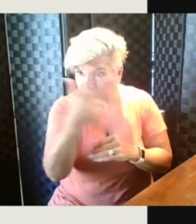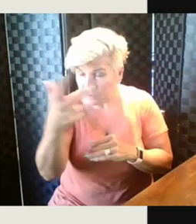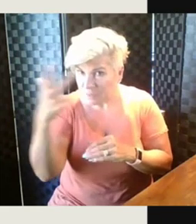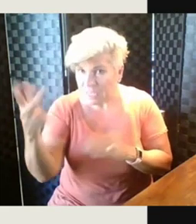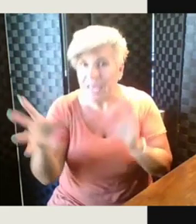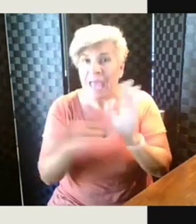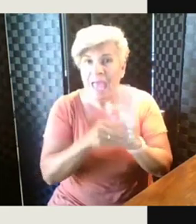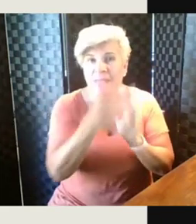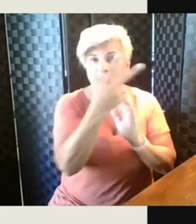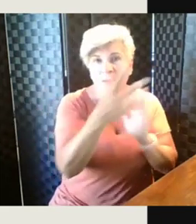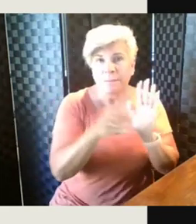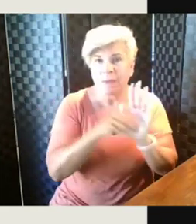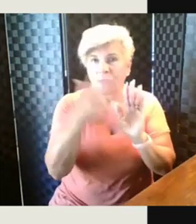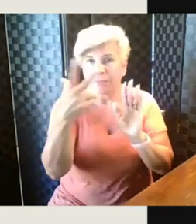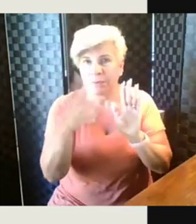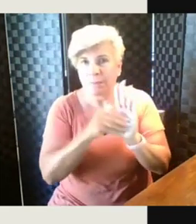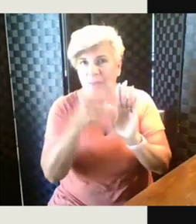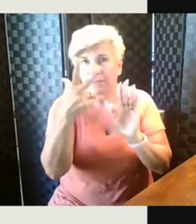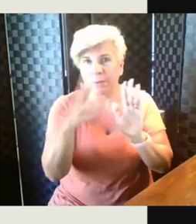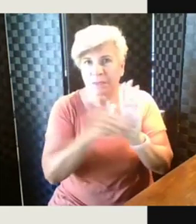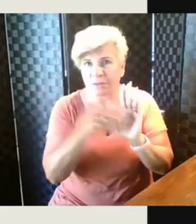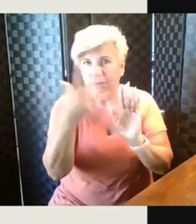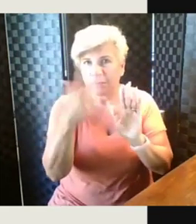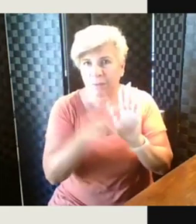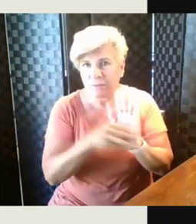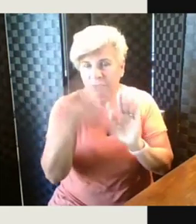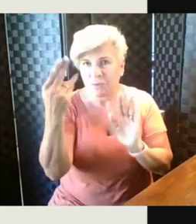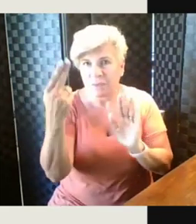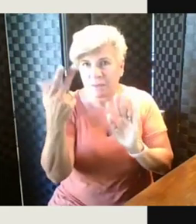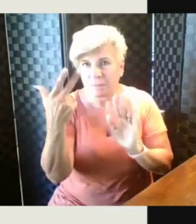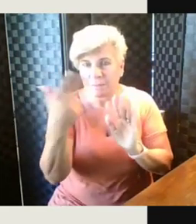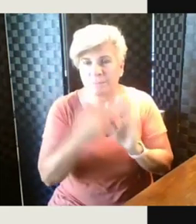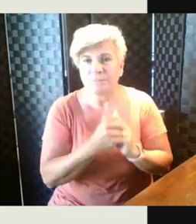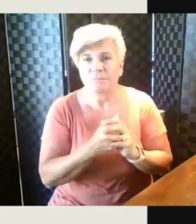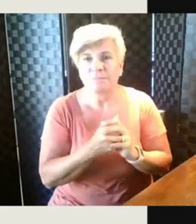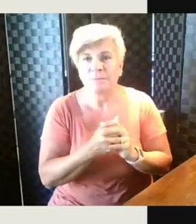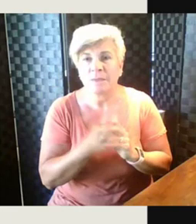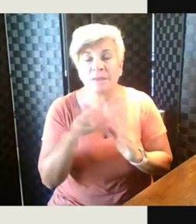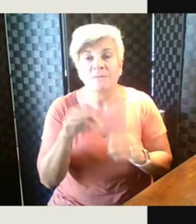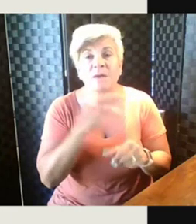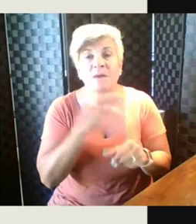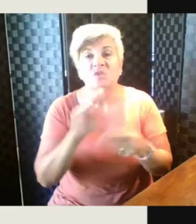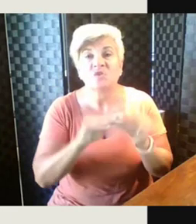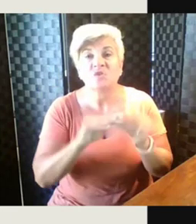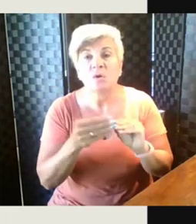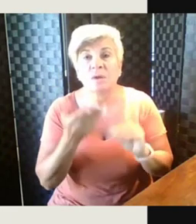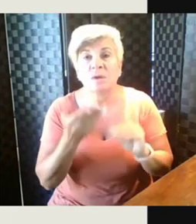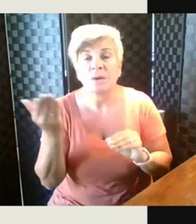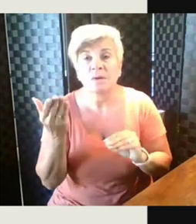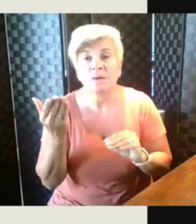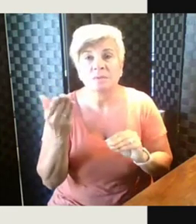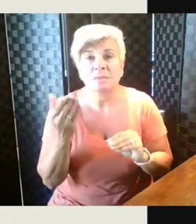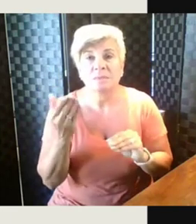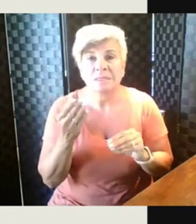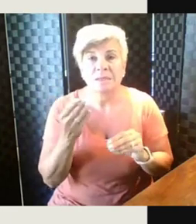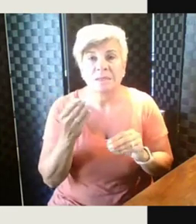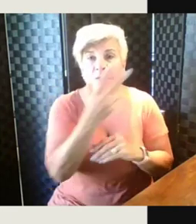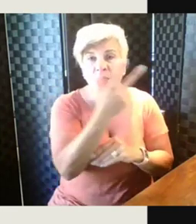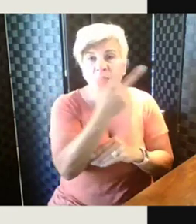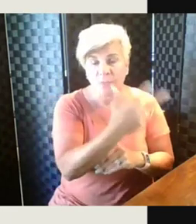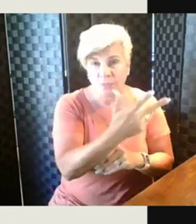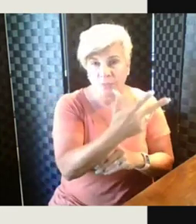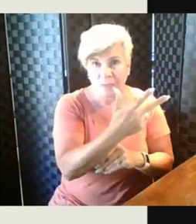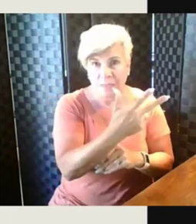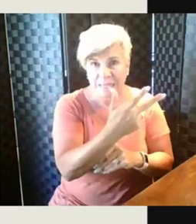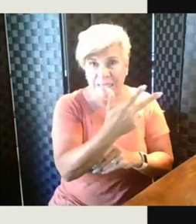need to add 3 plus 3 plus 3 plus 3 plus 3 to find the total number of objects we can skip count.